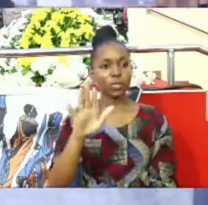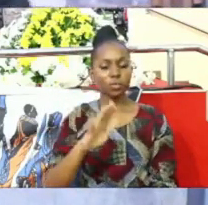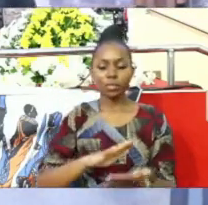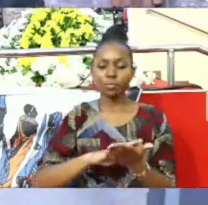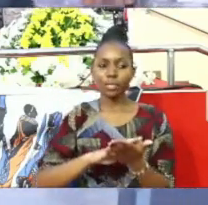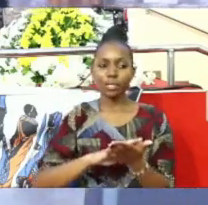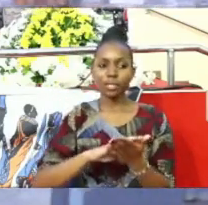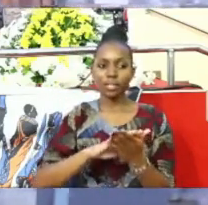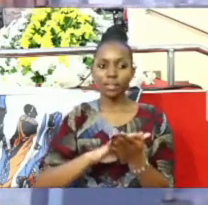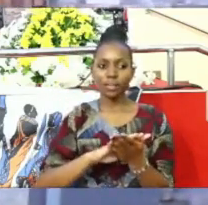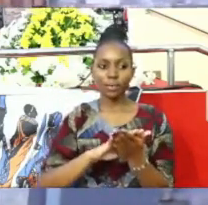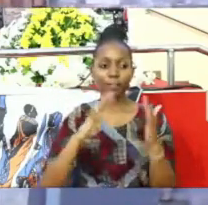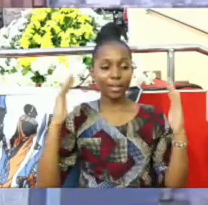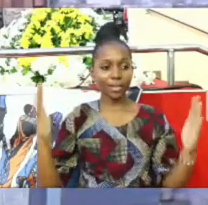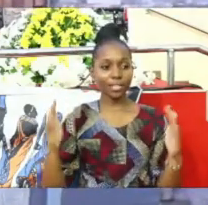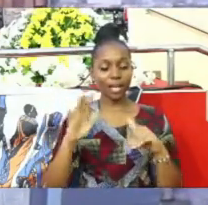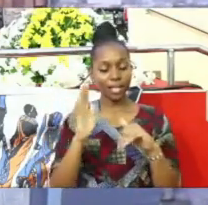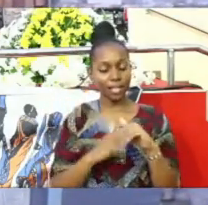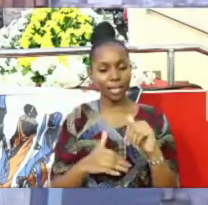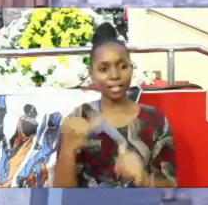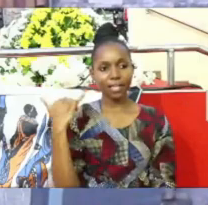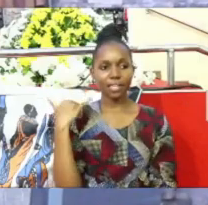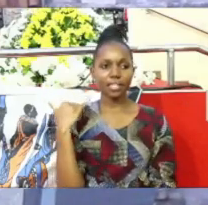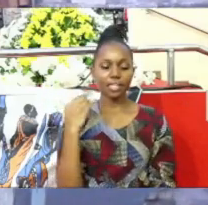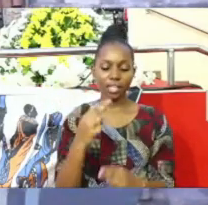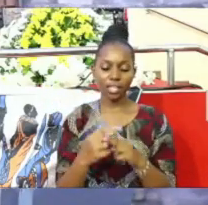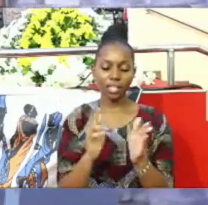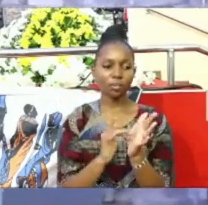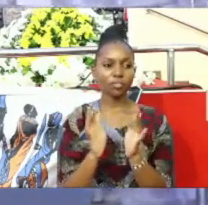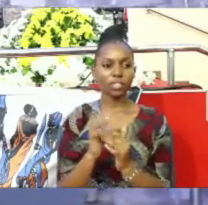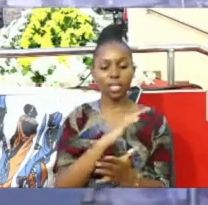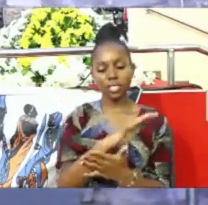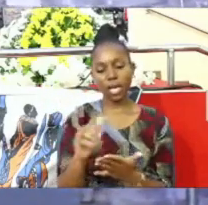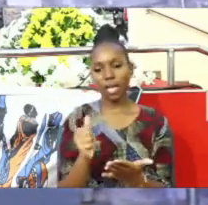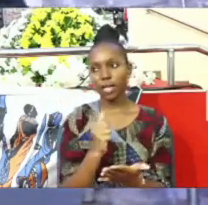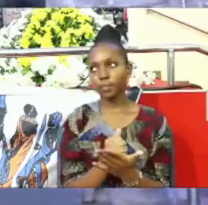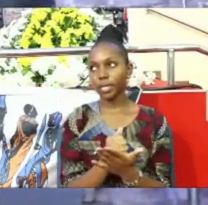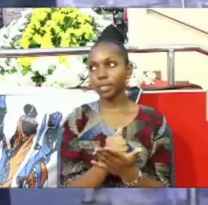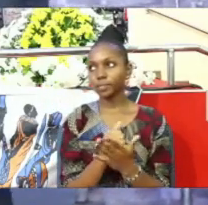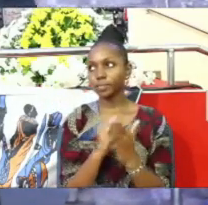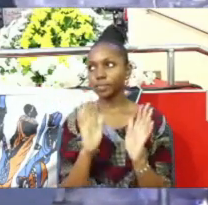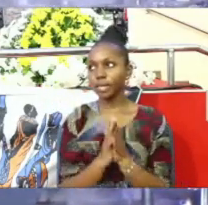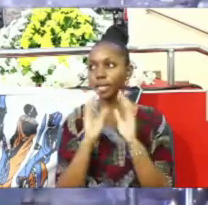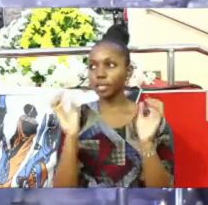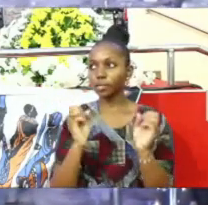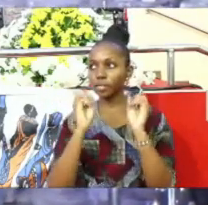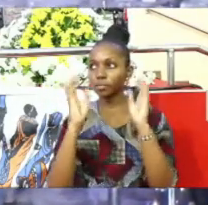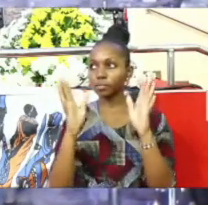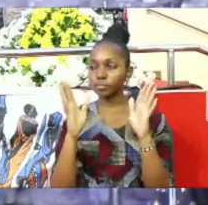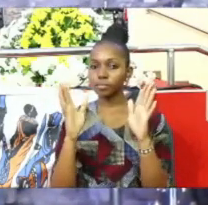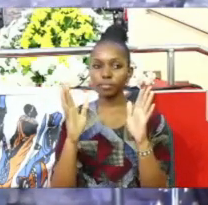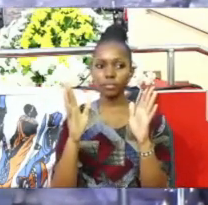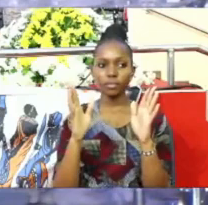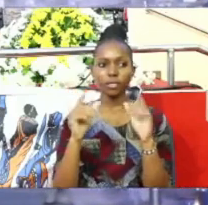wako itakuwa zaidi kupita jana. In the name of Jesus. Katika jina la Yesu. Hallelujah. Hallelujah. Brother Julius stood up this morning. Mchungaji